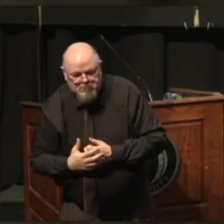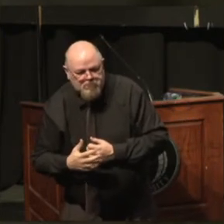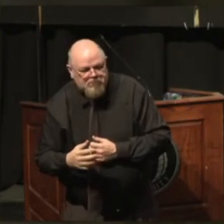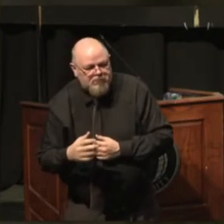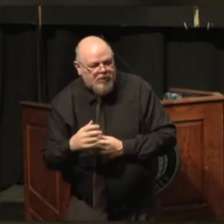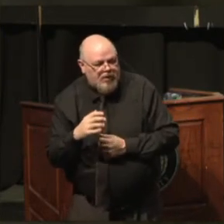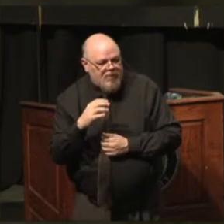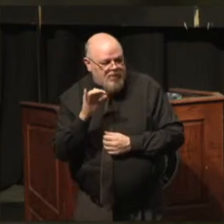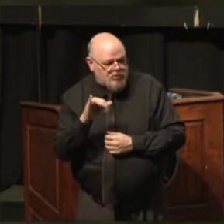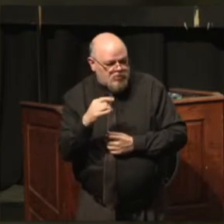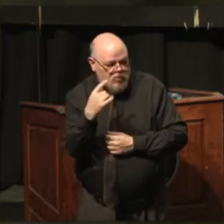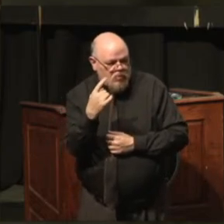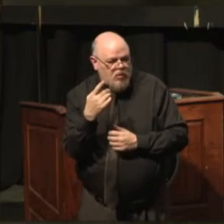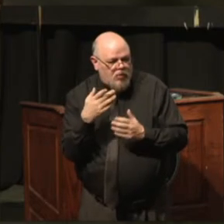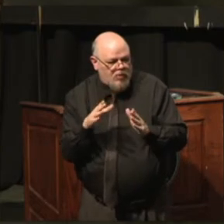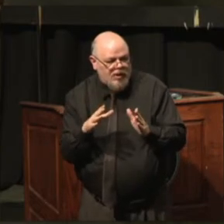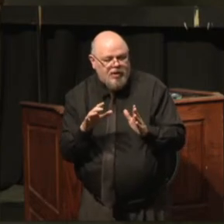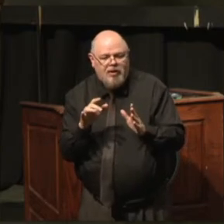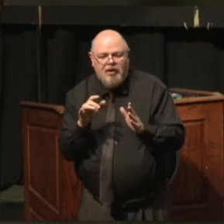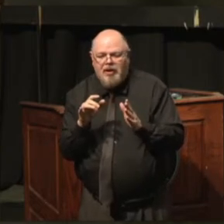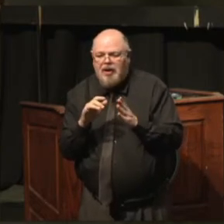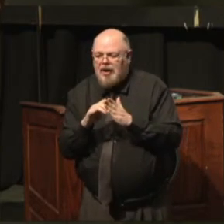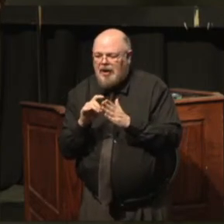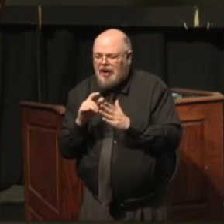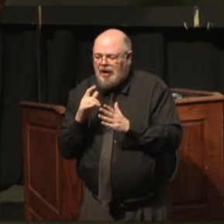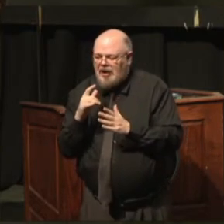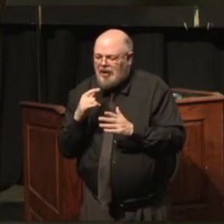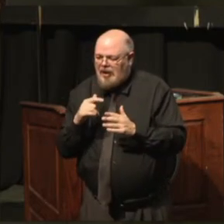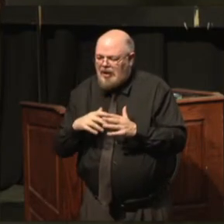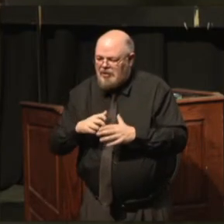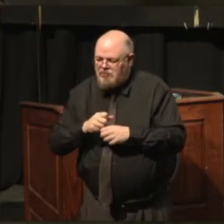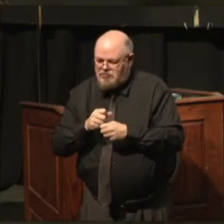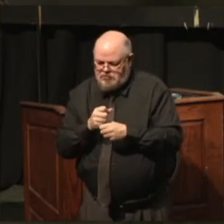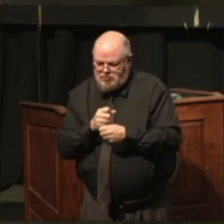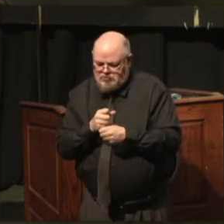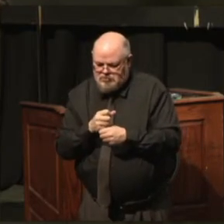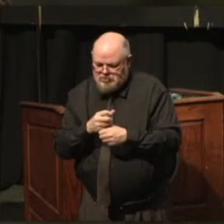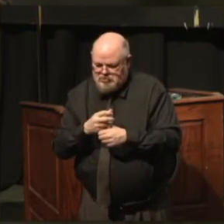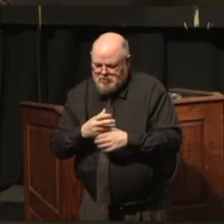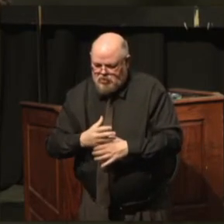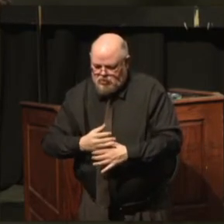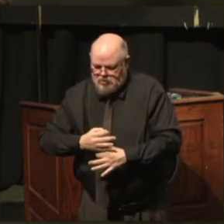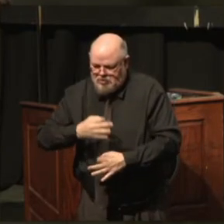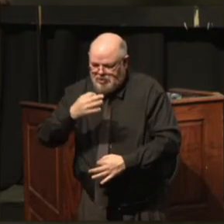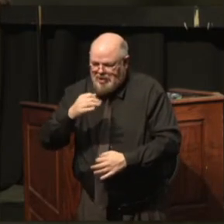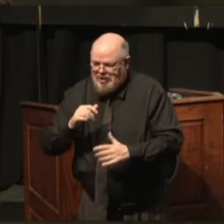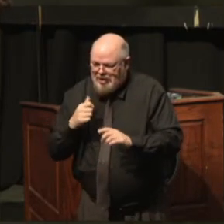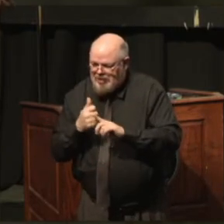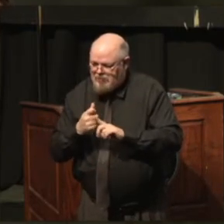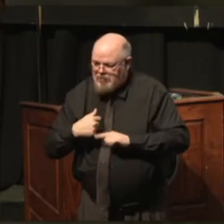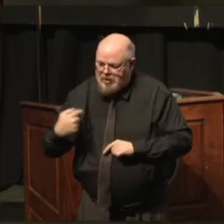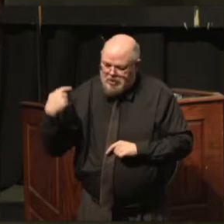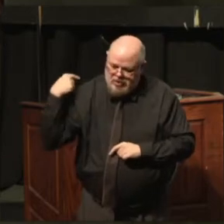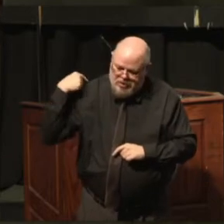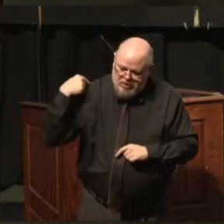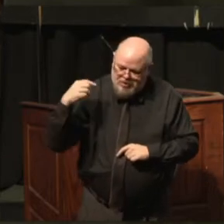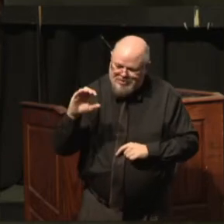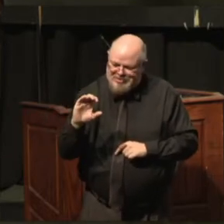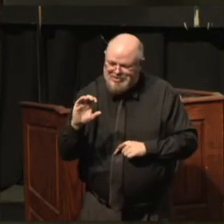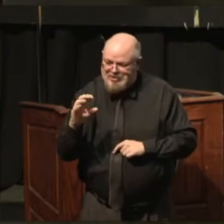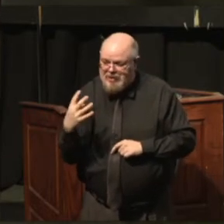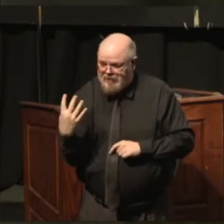one point that my swelling started climbing up my spine, and it got to C4, right? Now you're